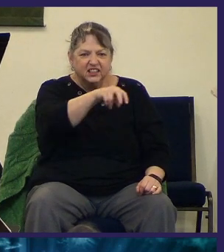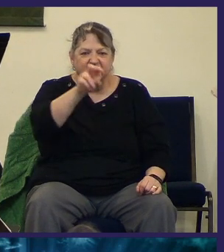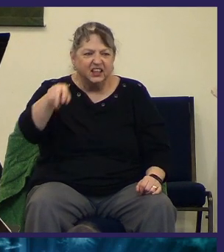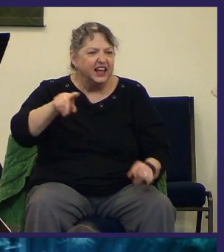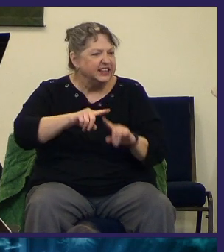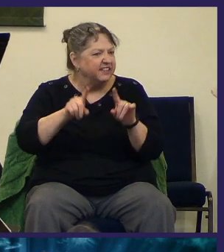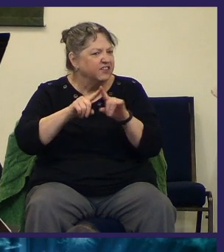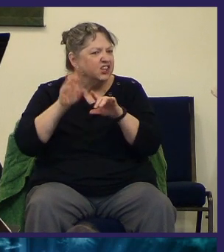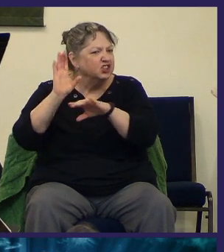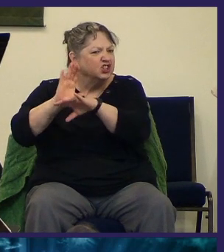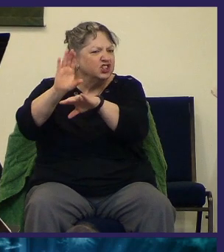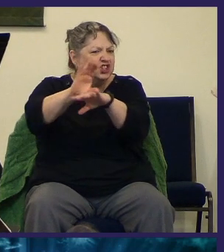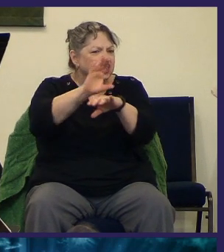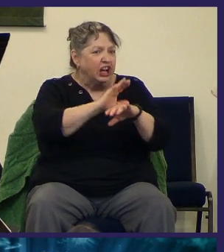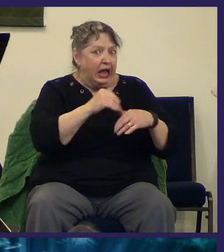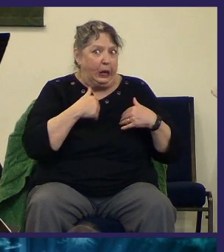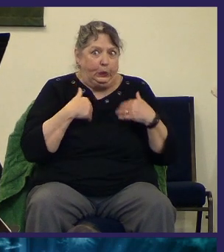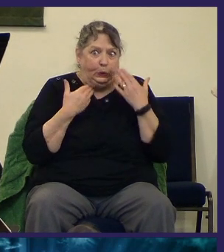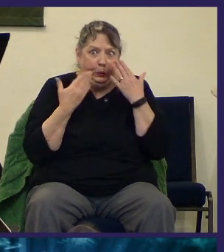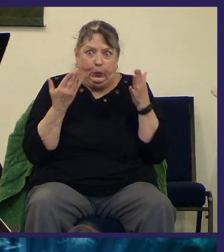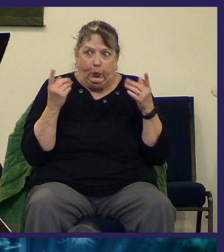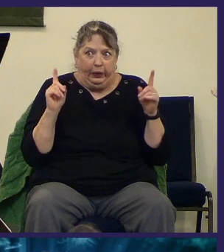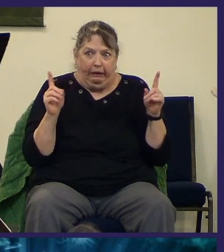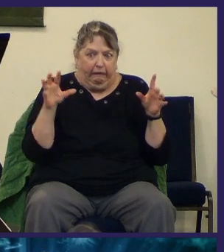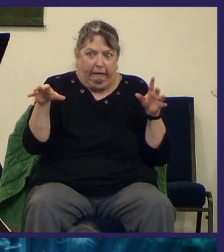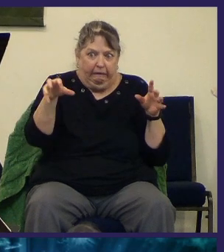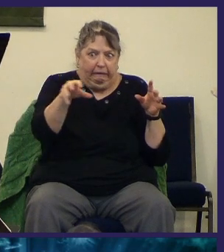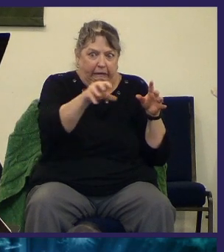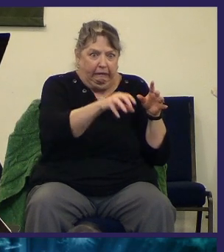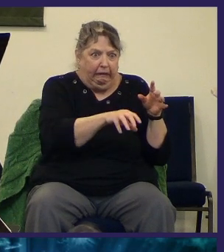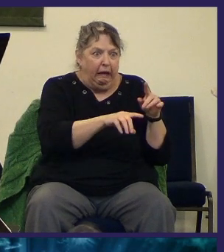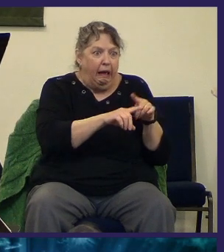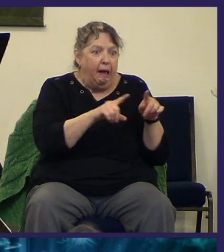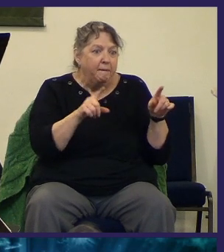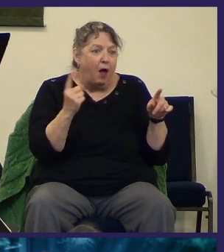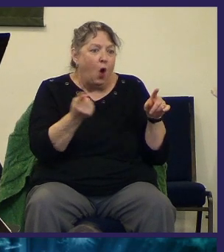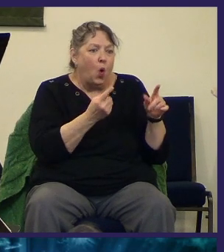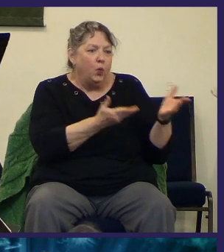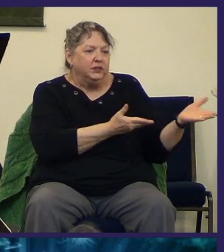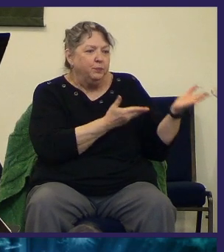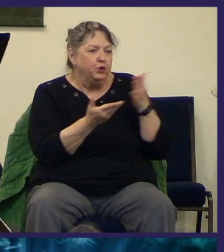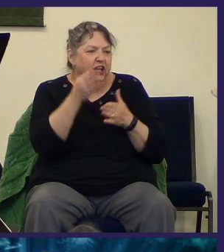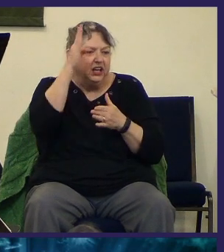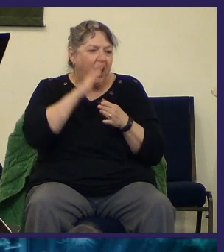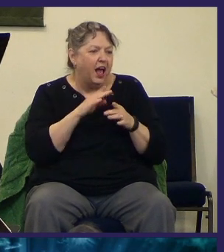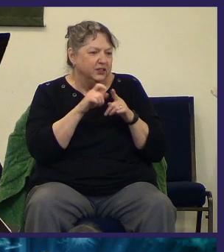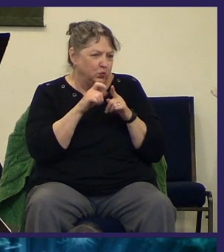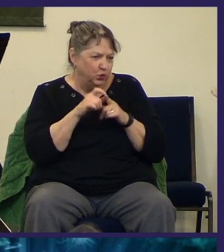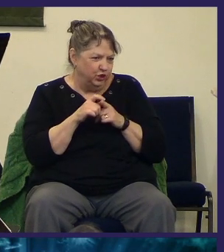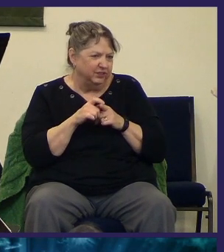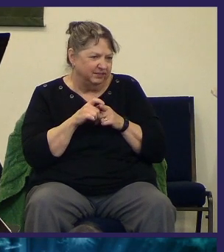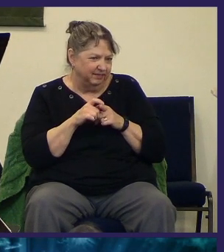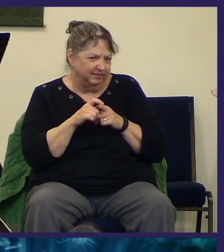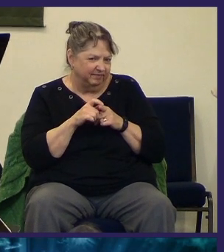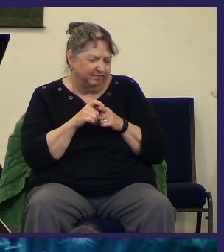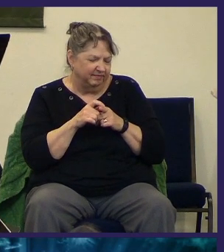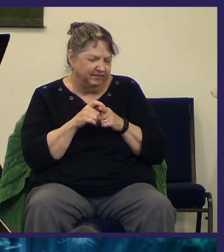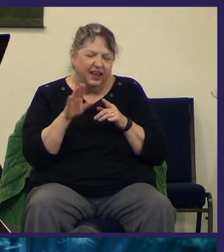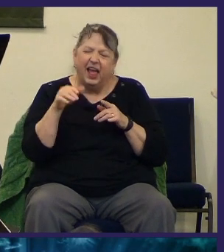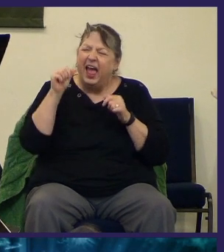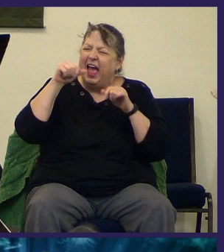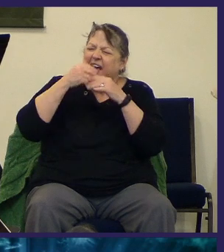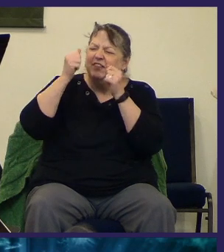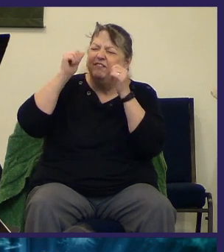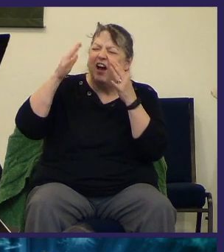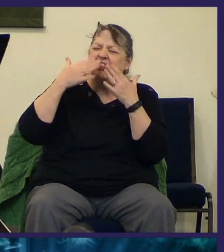sometimes i don't know exactly where i'm going but i take the word of god with me let me pray heavenly father